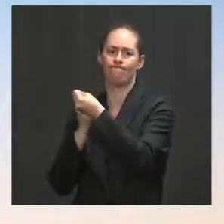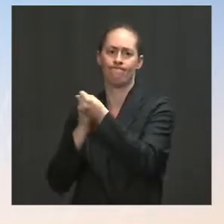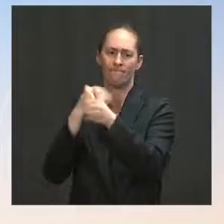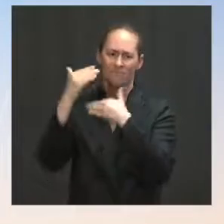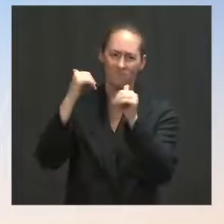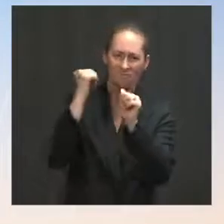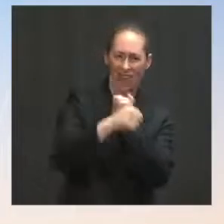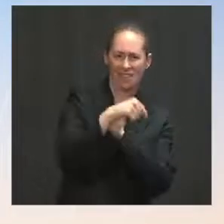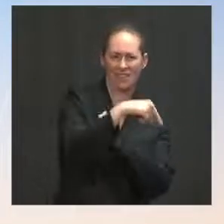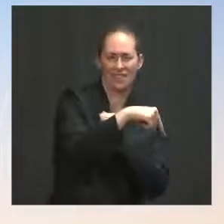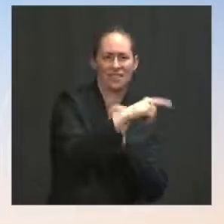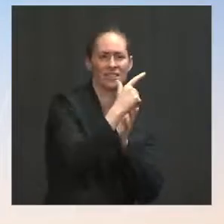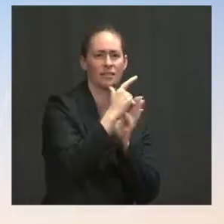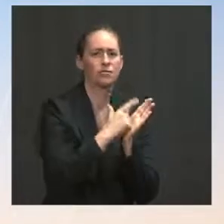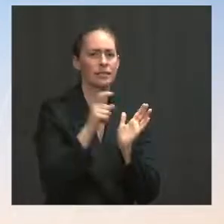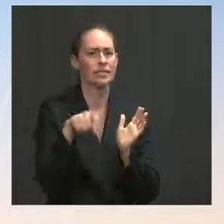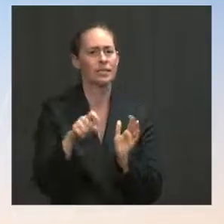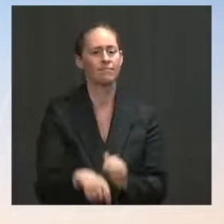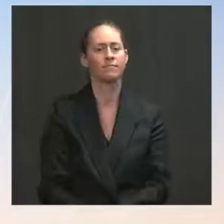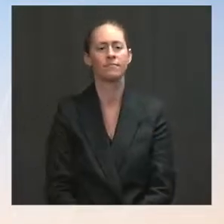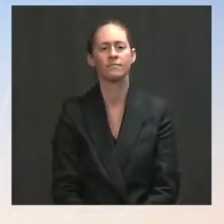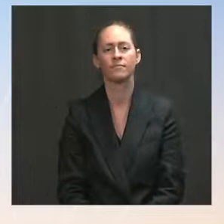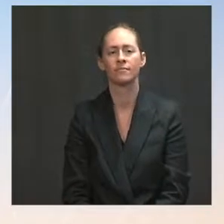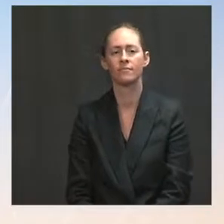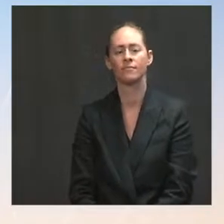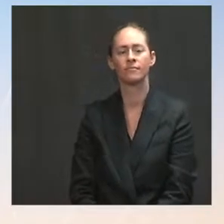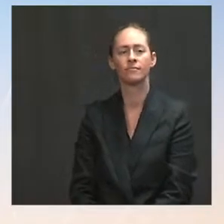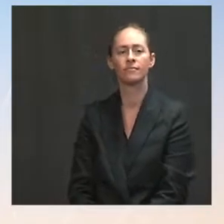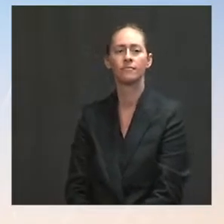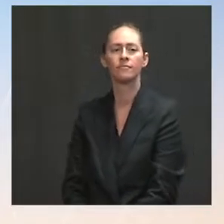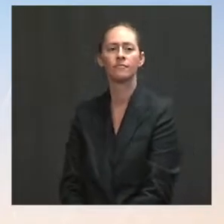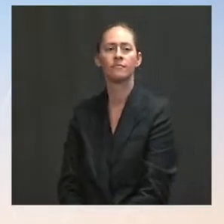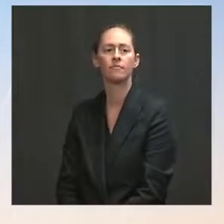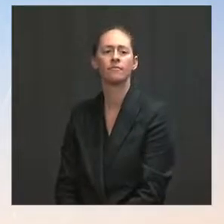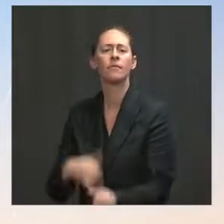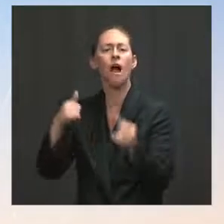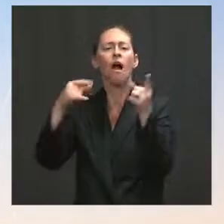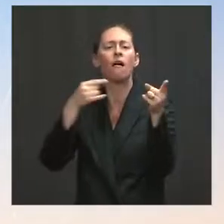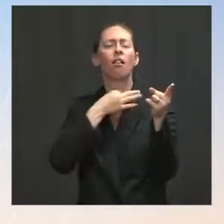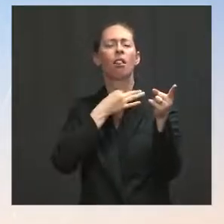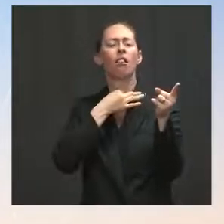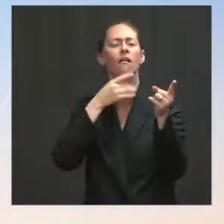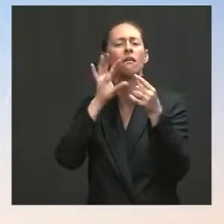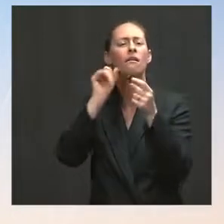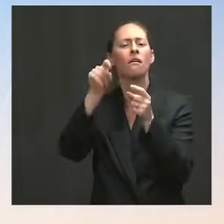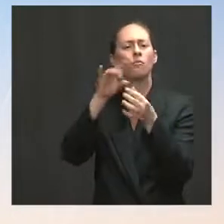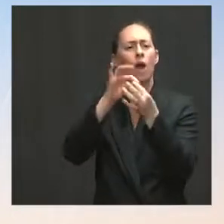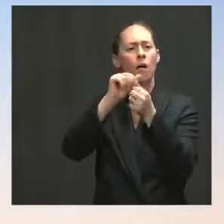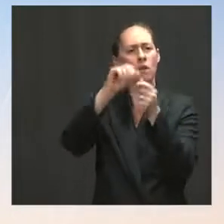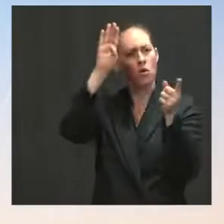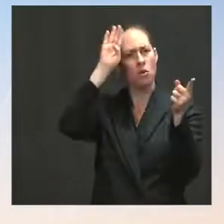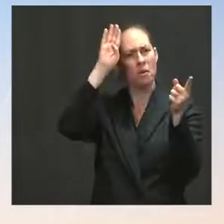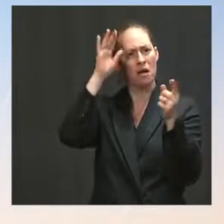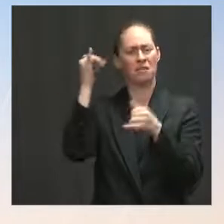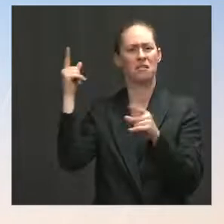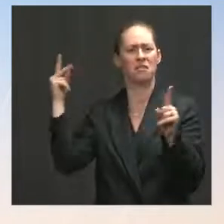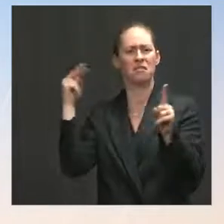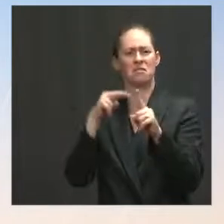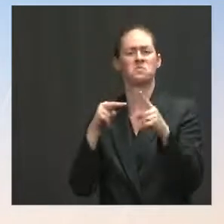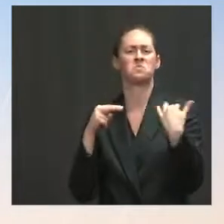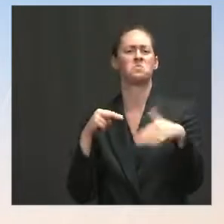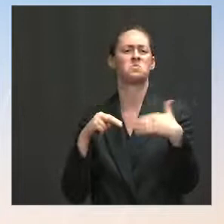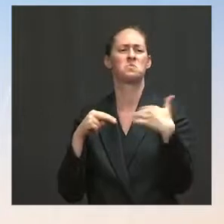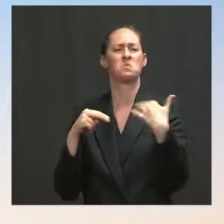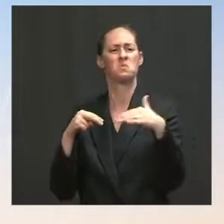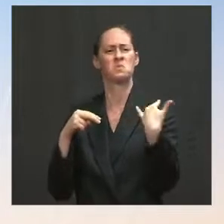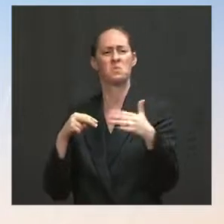on Cuba, in this White House statement today, you note the, quote, tragic grip of the pandemic, but under current U.S. sanctions that were put in place by the